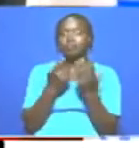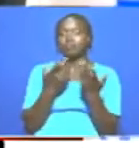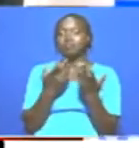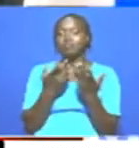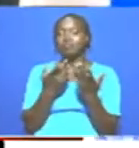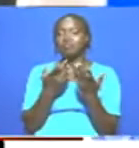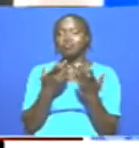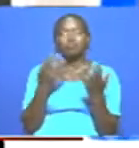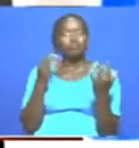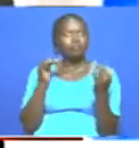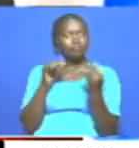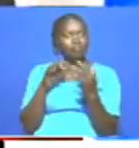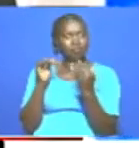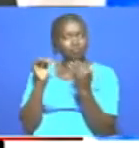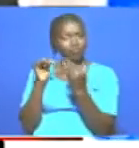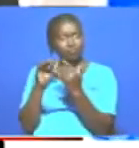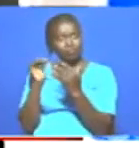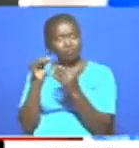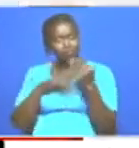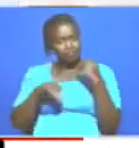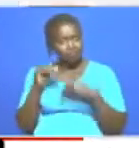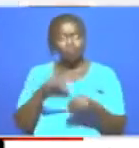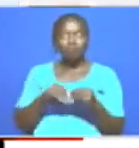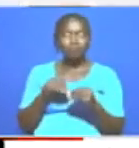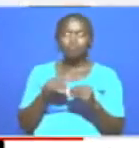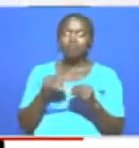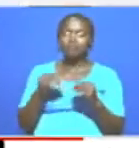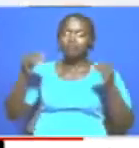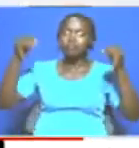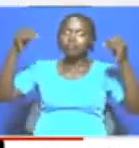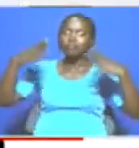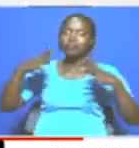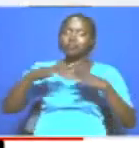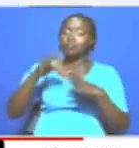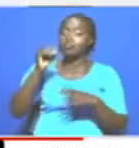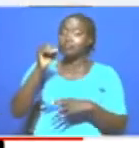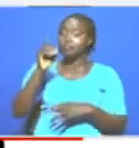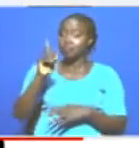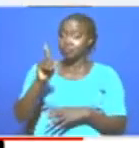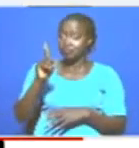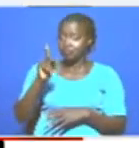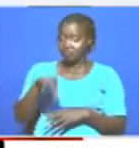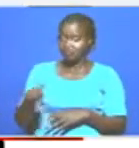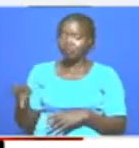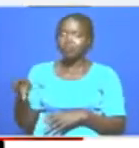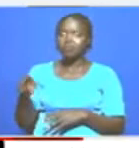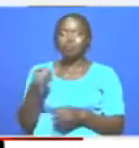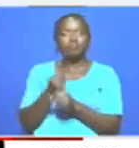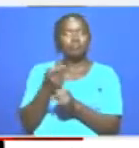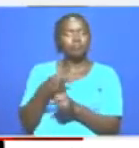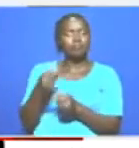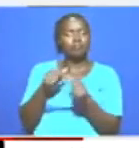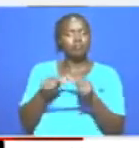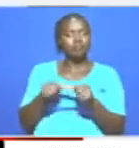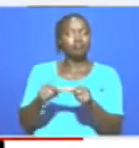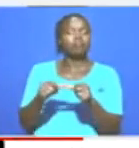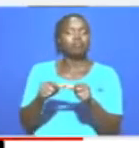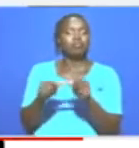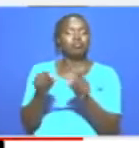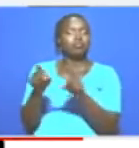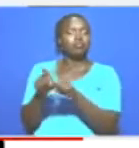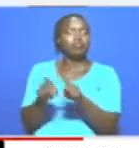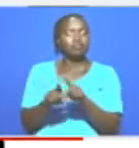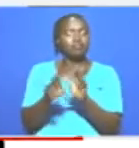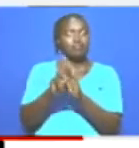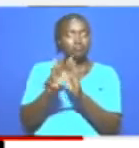on graft, sought to set the record straight. As ODPP, we will continue to execute our mandate in accordance with the rule of law,